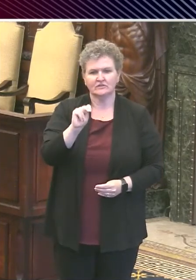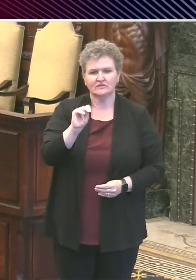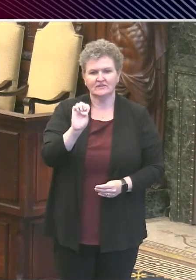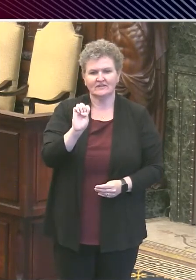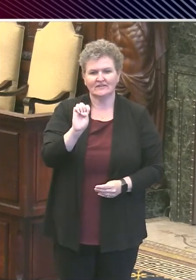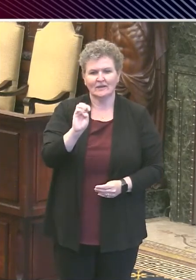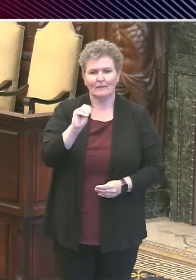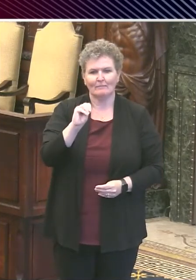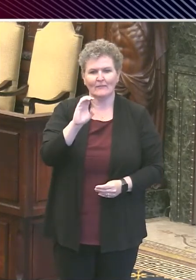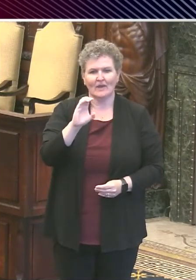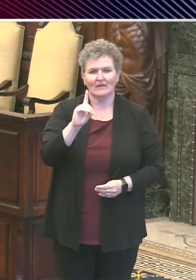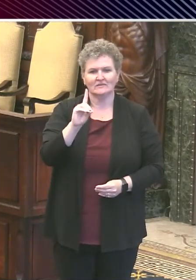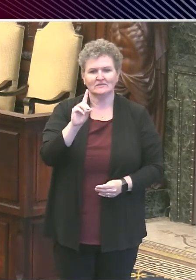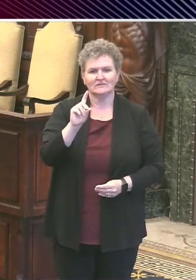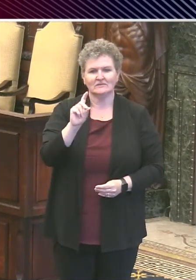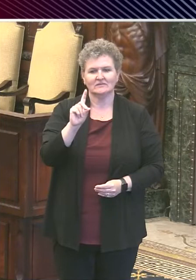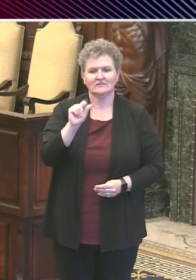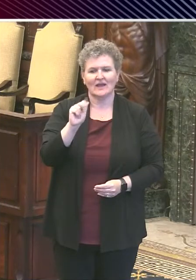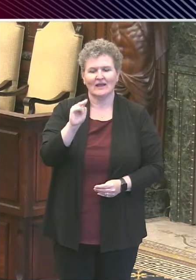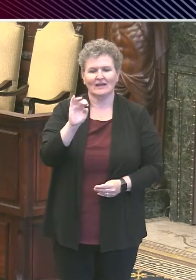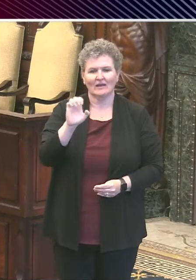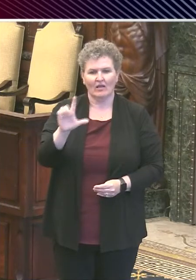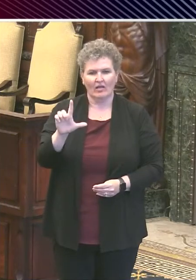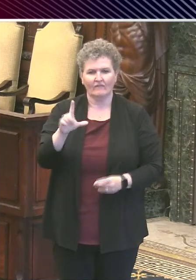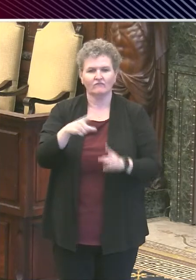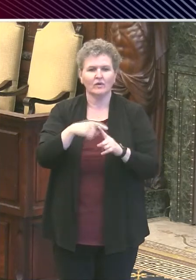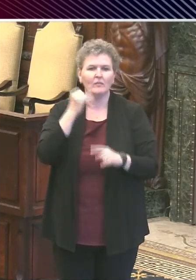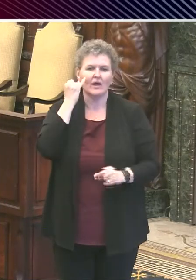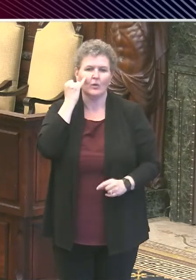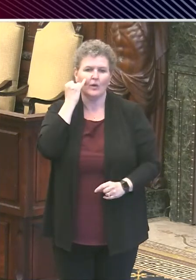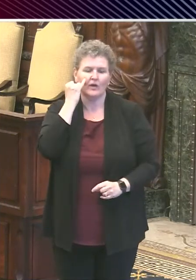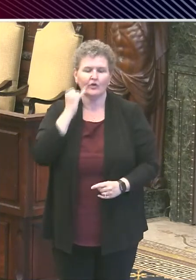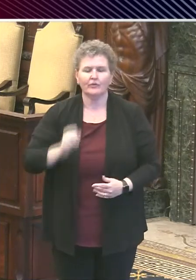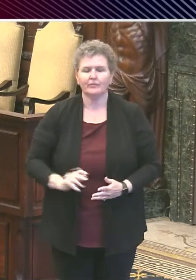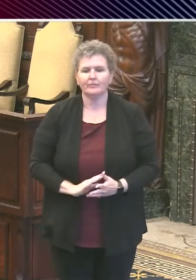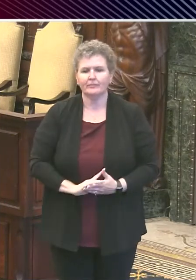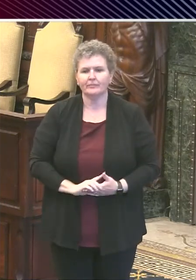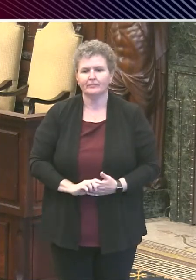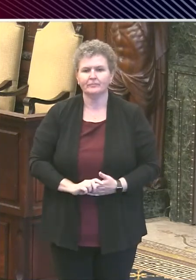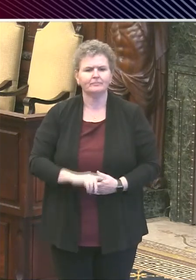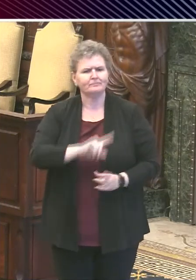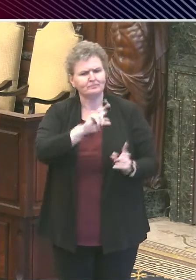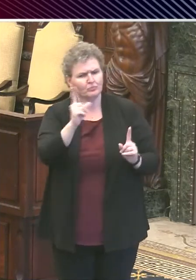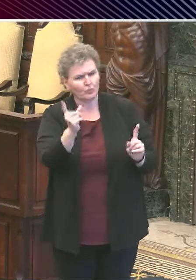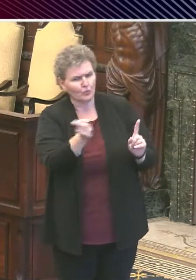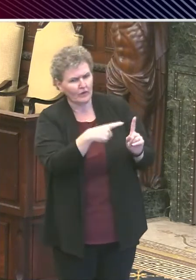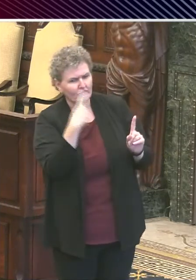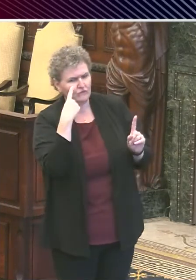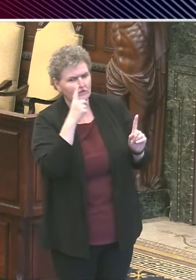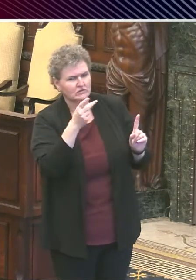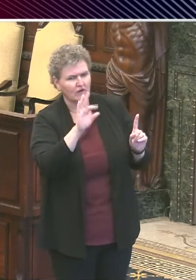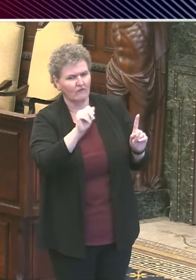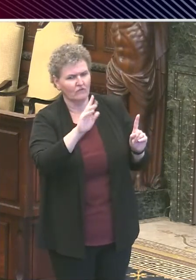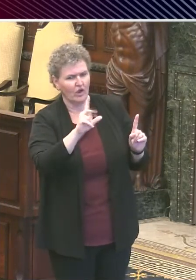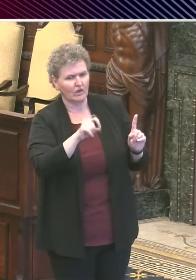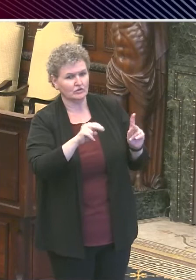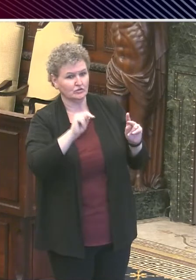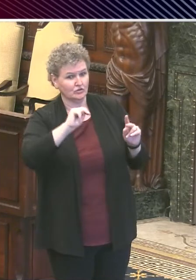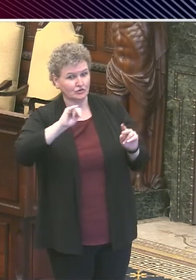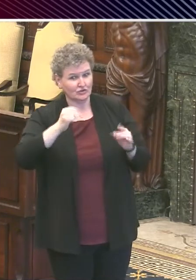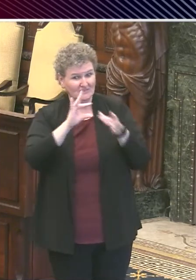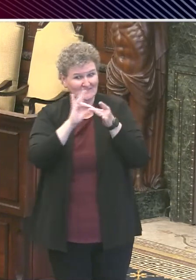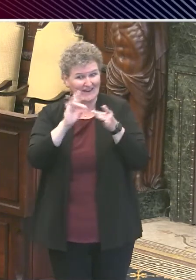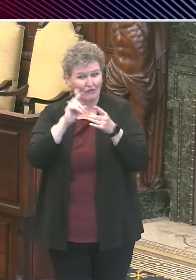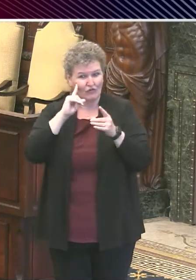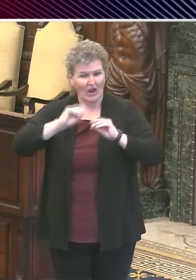Inquirer. Good afternoon. Dr. Farley, New Jersey officials have said they're seeing outbreaks among groups of people who have traveled out of state